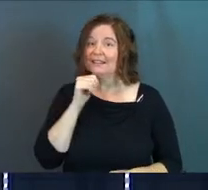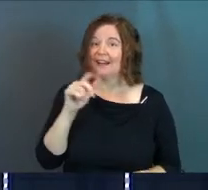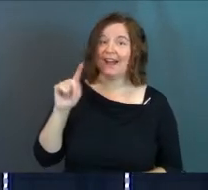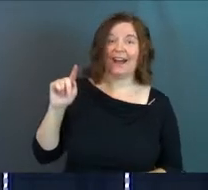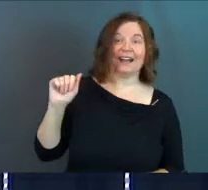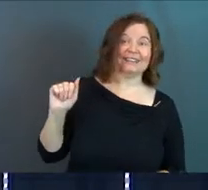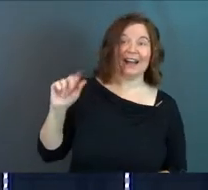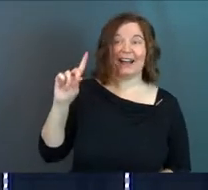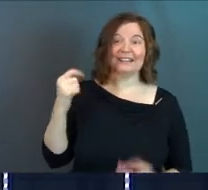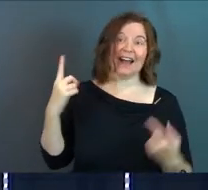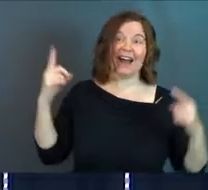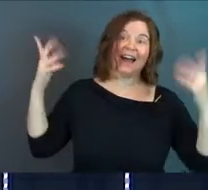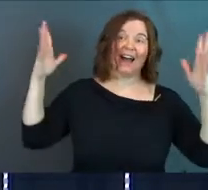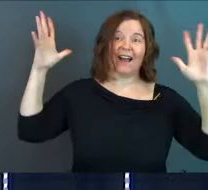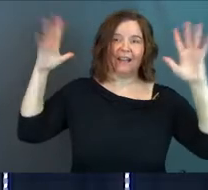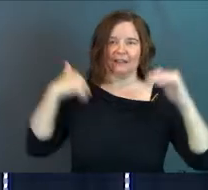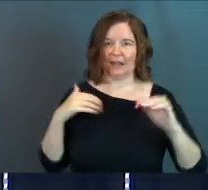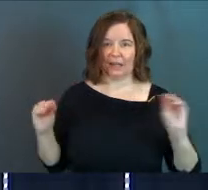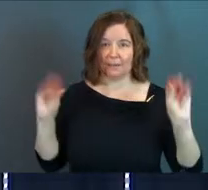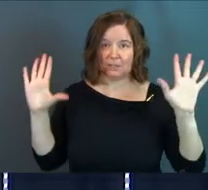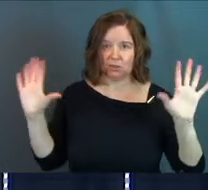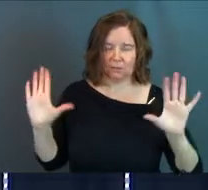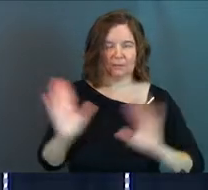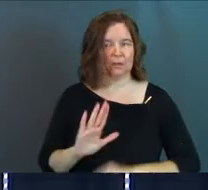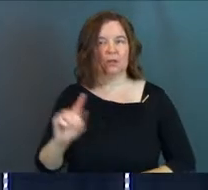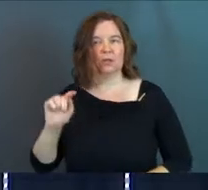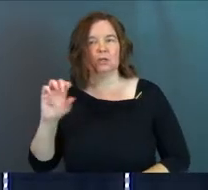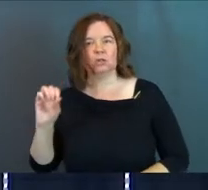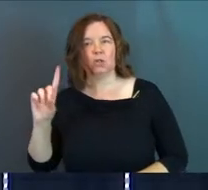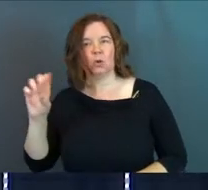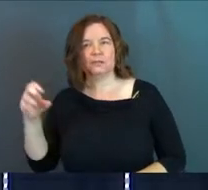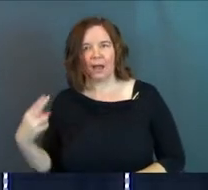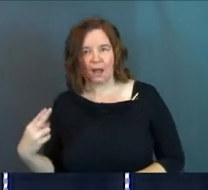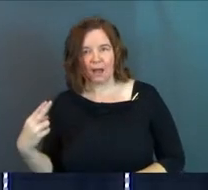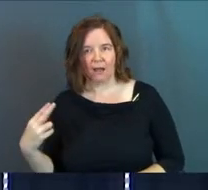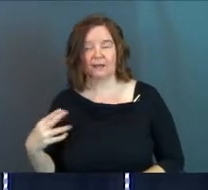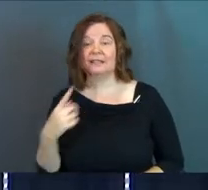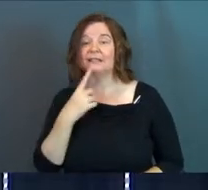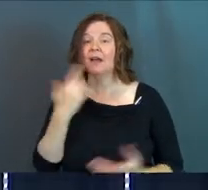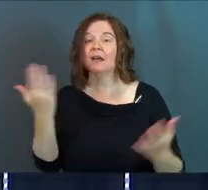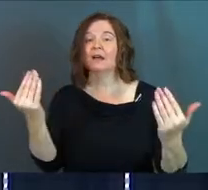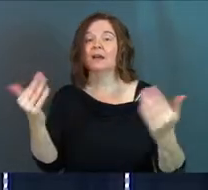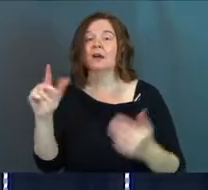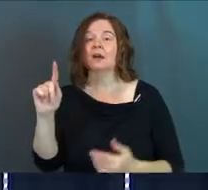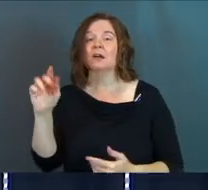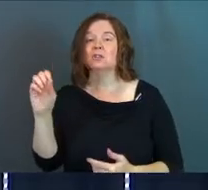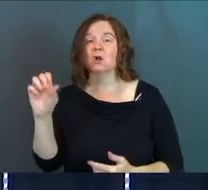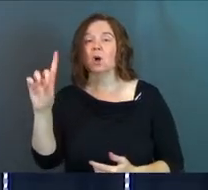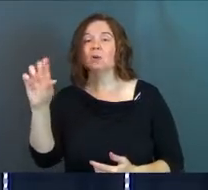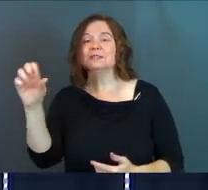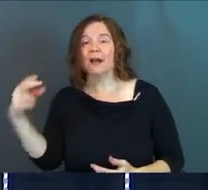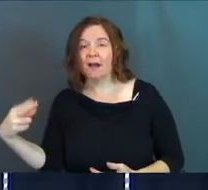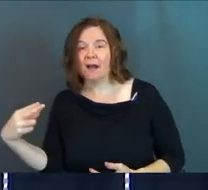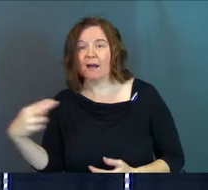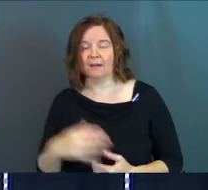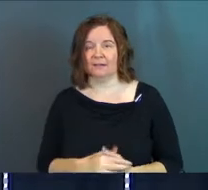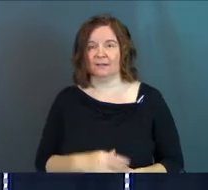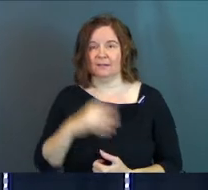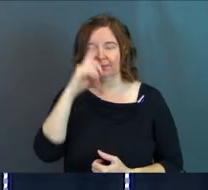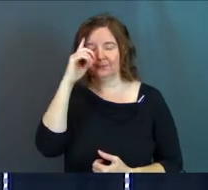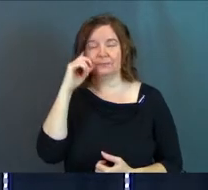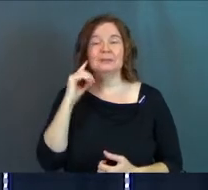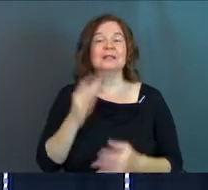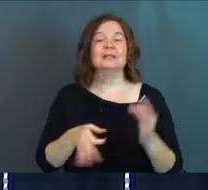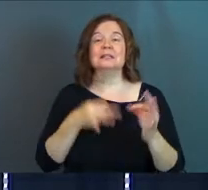ta-da, like, you know, a magician might do. To-da. Say to-da. One, two, three. To-da. To-da